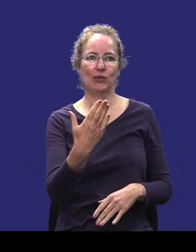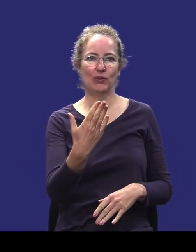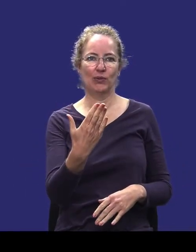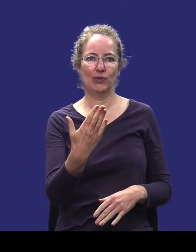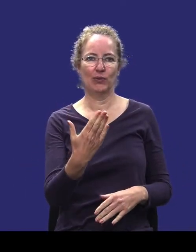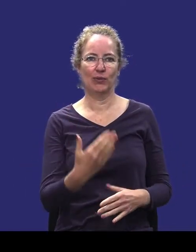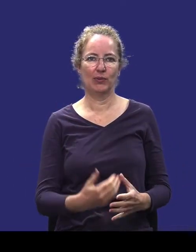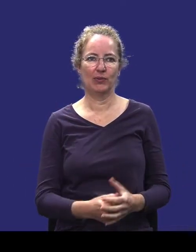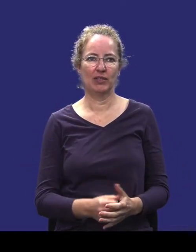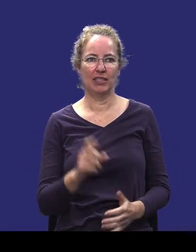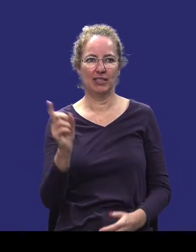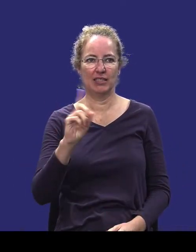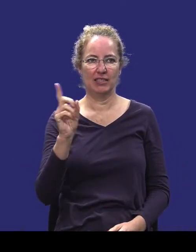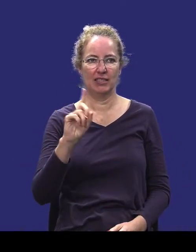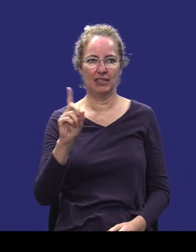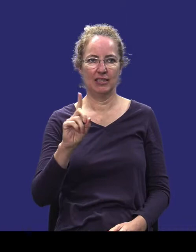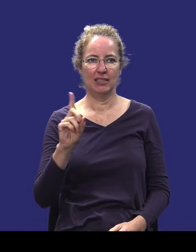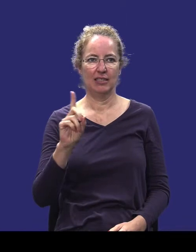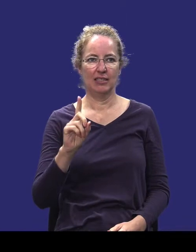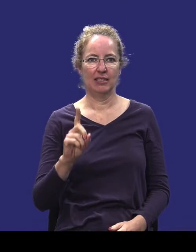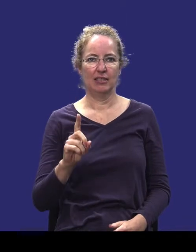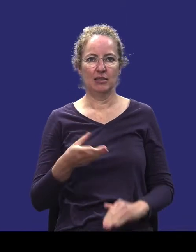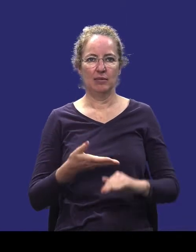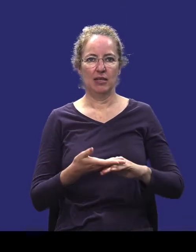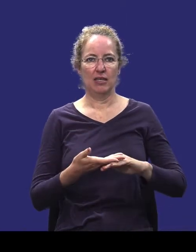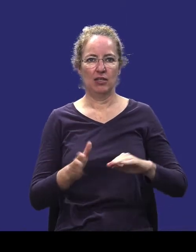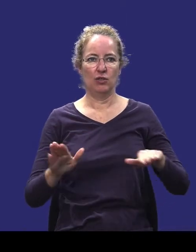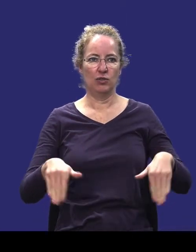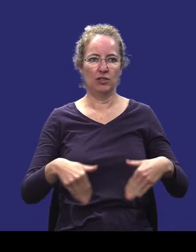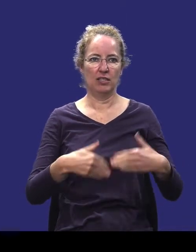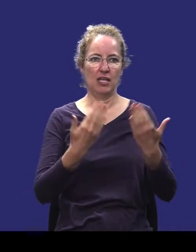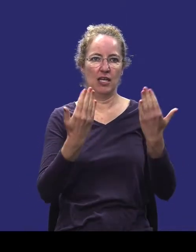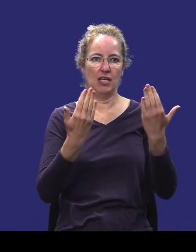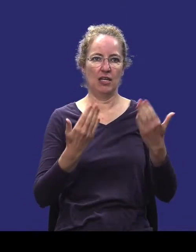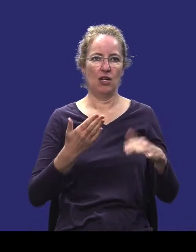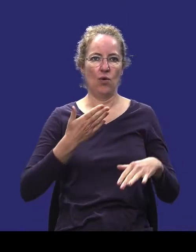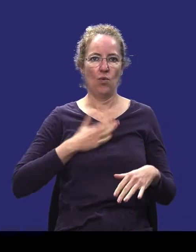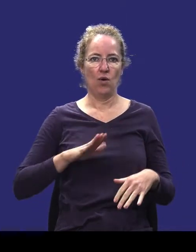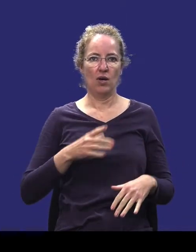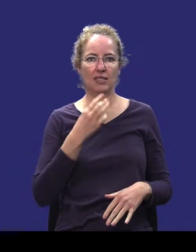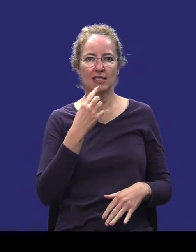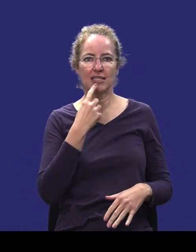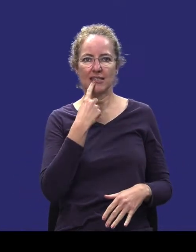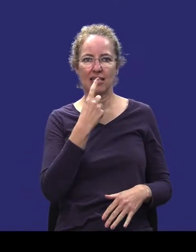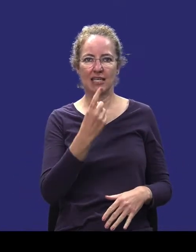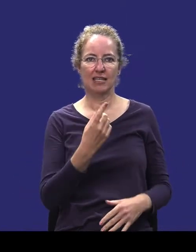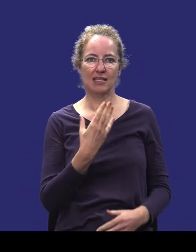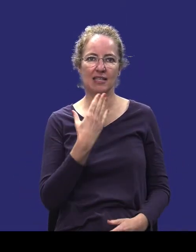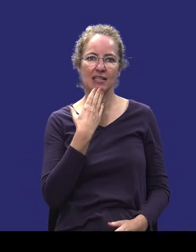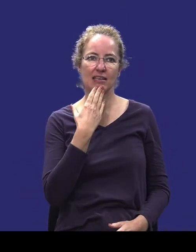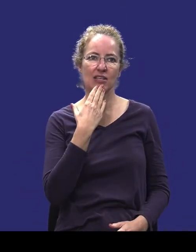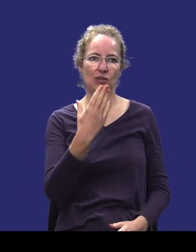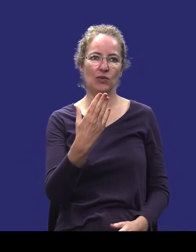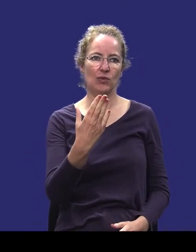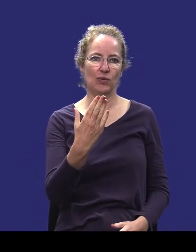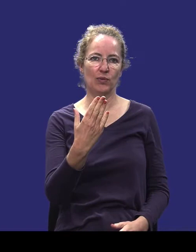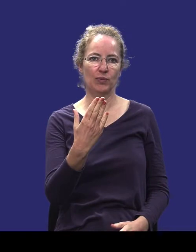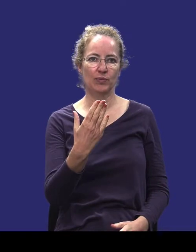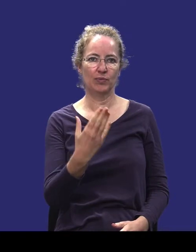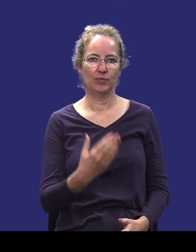you. Today is a brand new day, and I wanna say thank